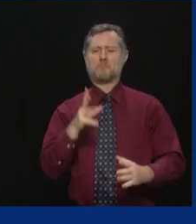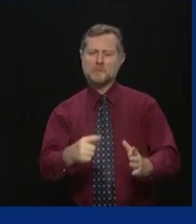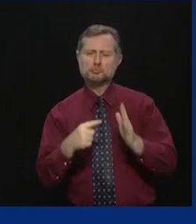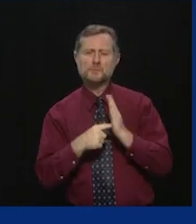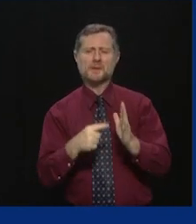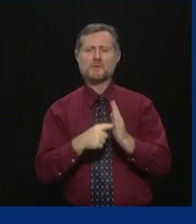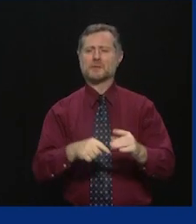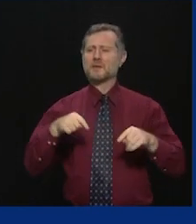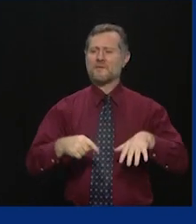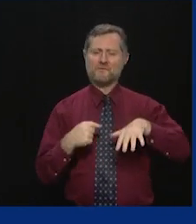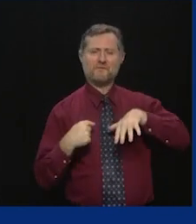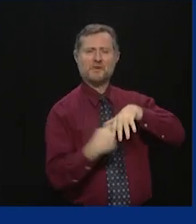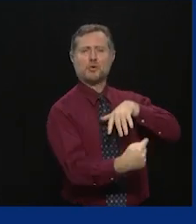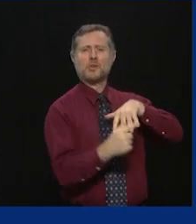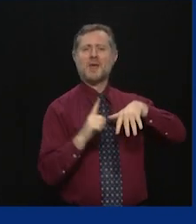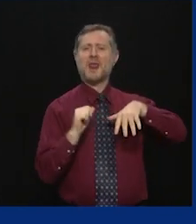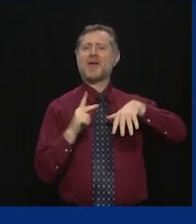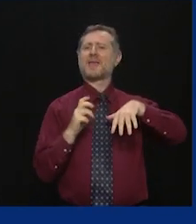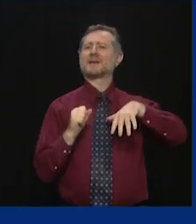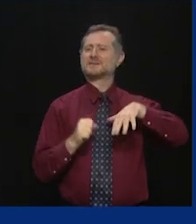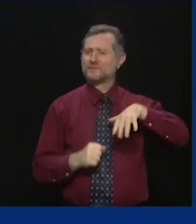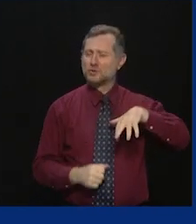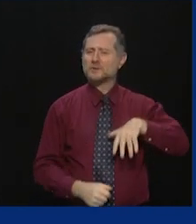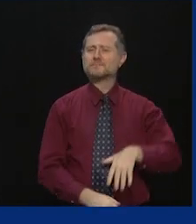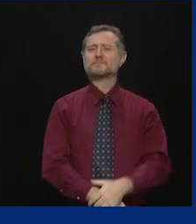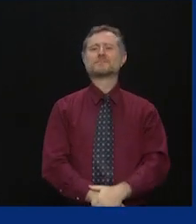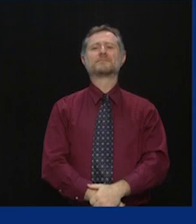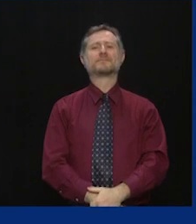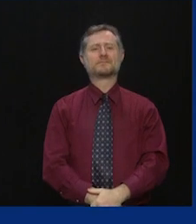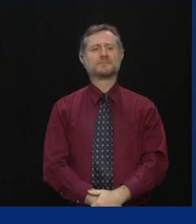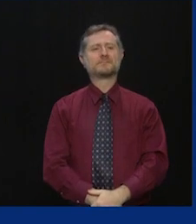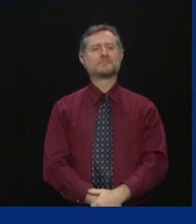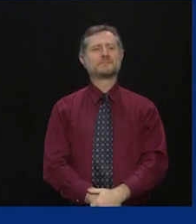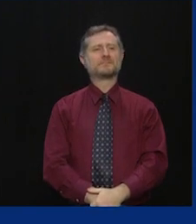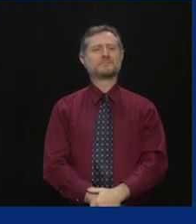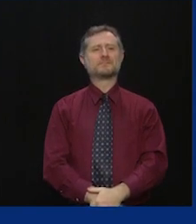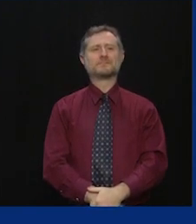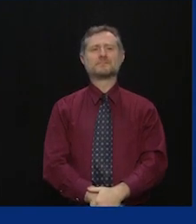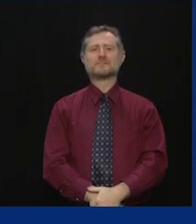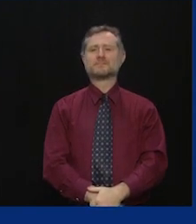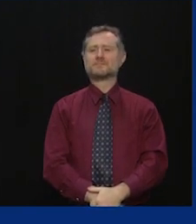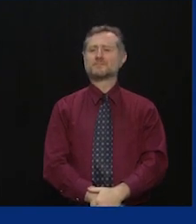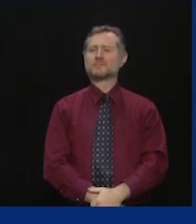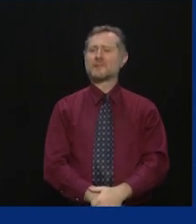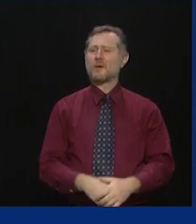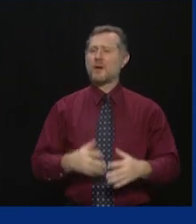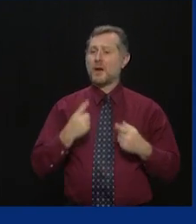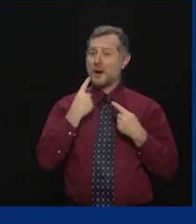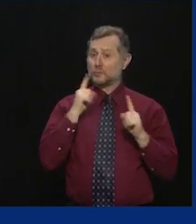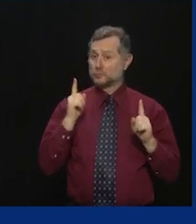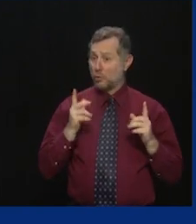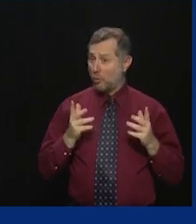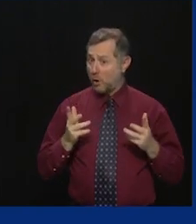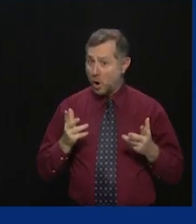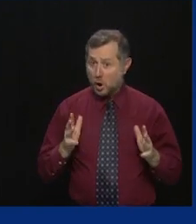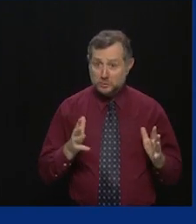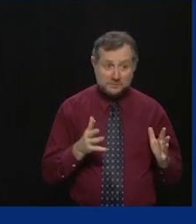well. And Bill Newlands, who I'll be introducing in a couple of minutes. Did the announcement already get out?